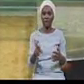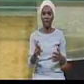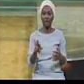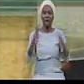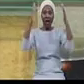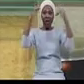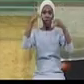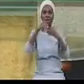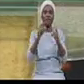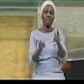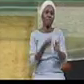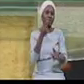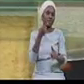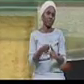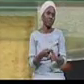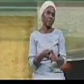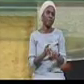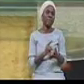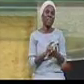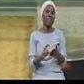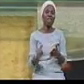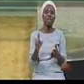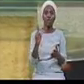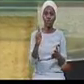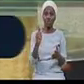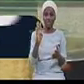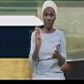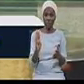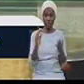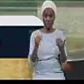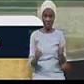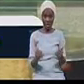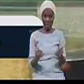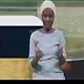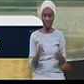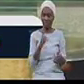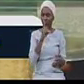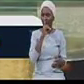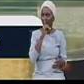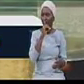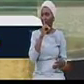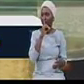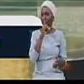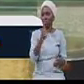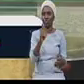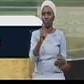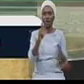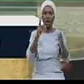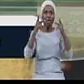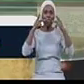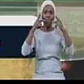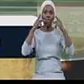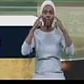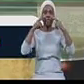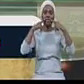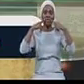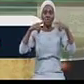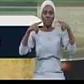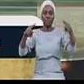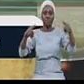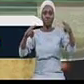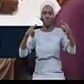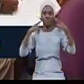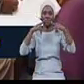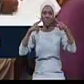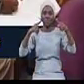Verse 24 now is assured prosperity. Assured prosperity. Give